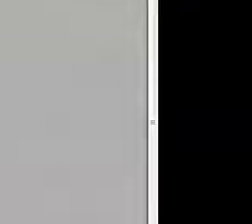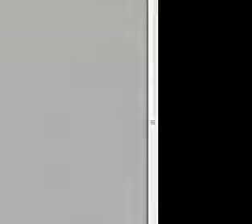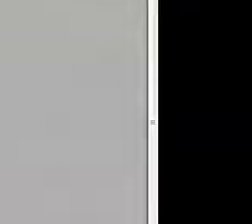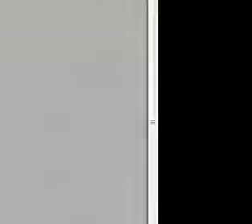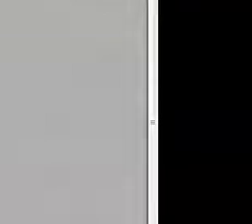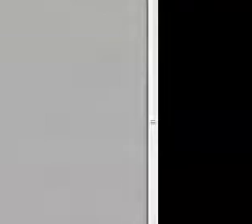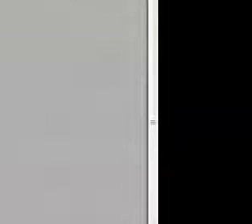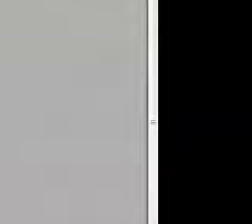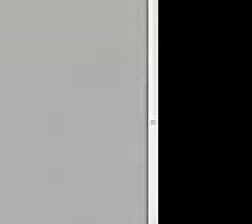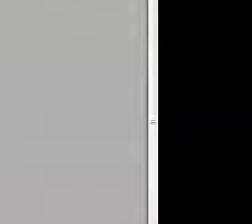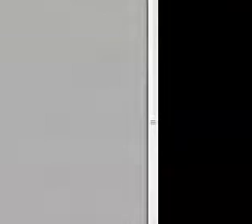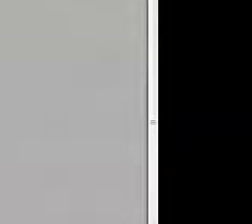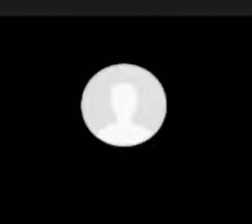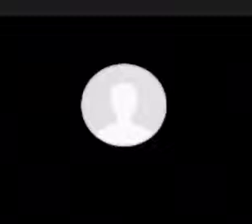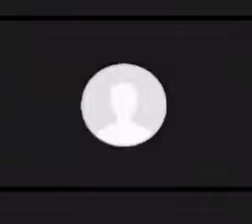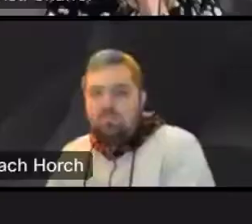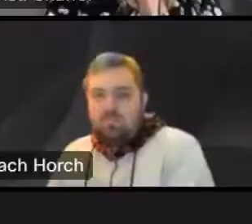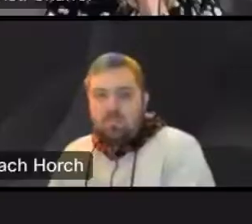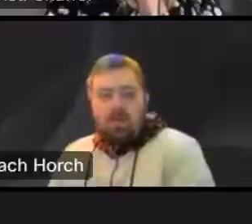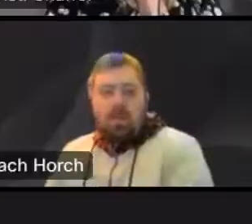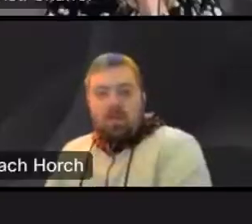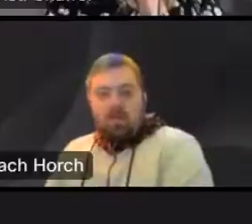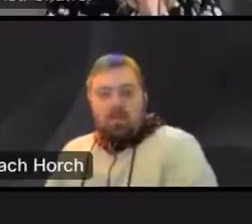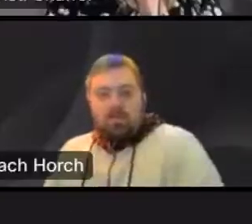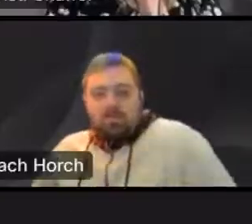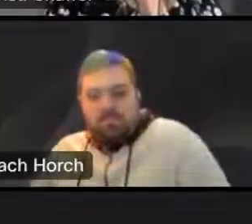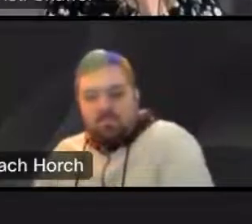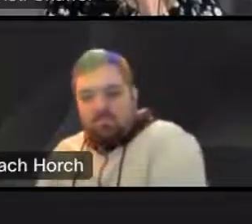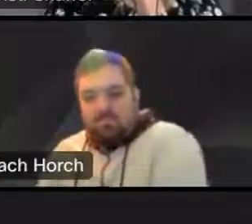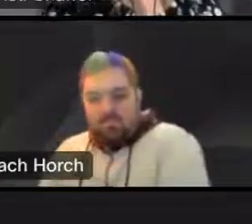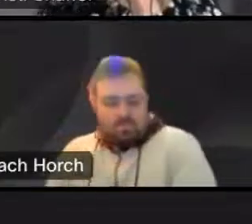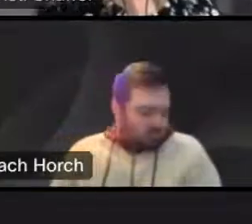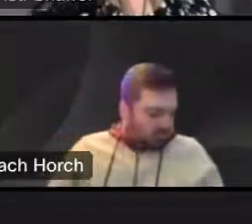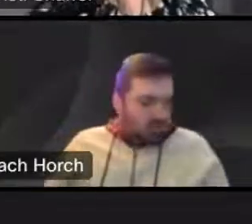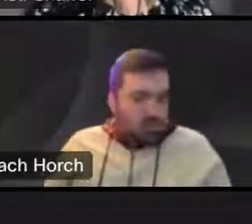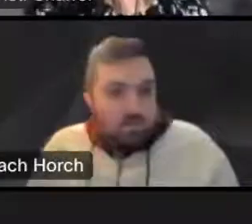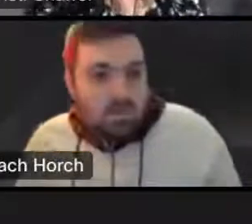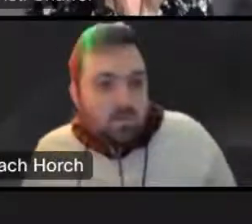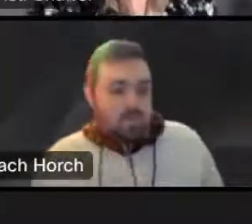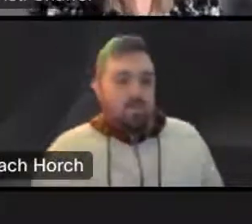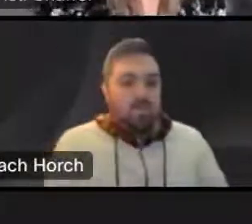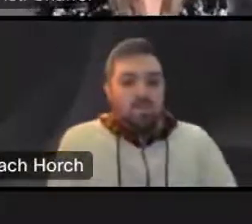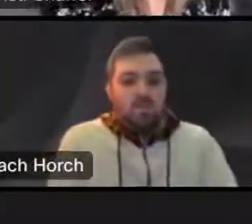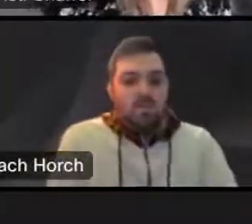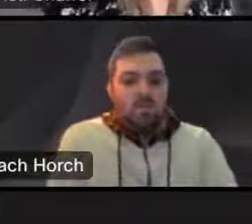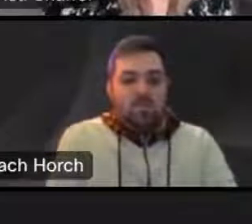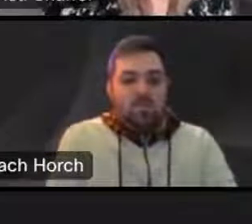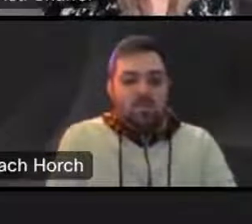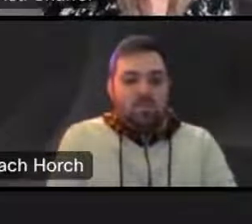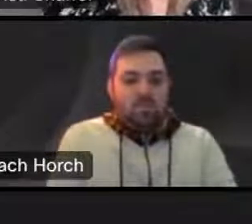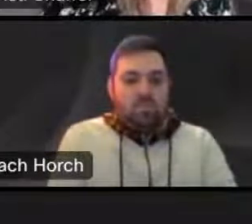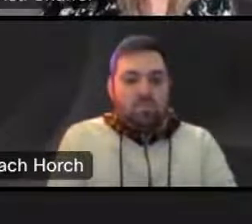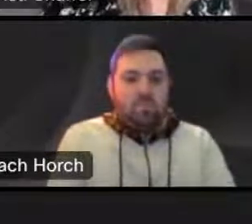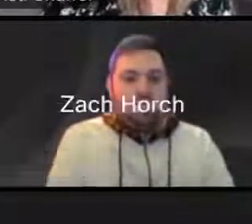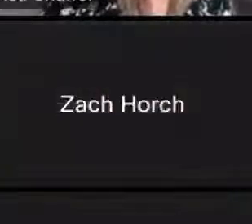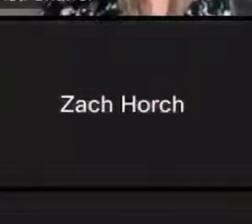Excellent. Any questions about that? Now, this flyer is something that let's see, is this something that